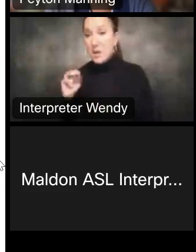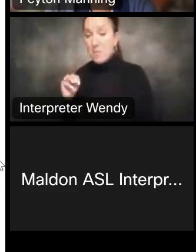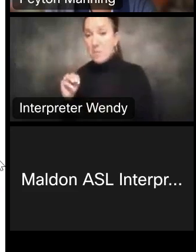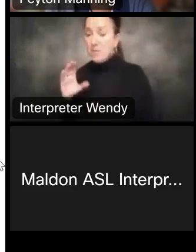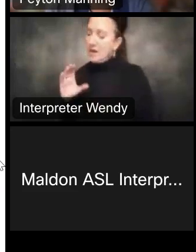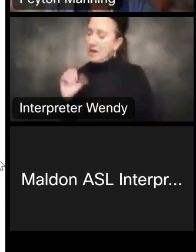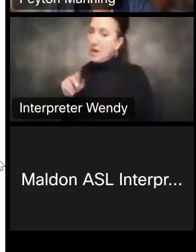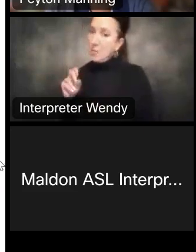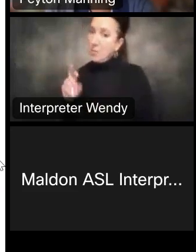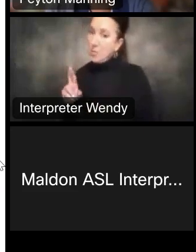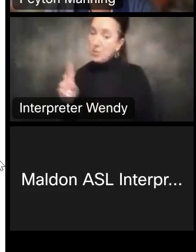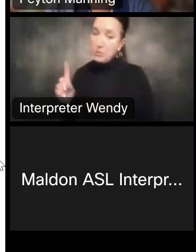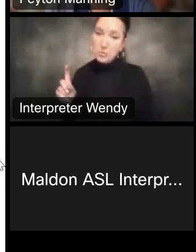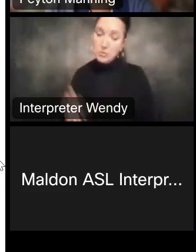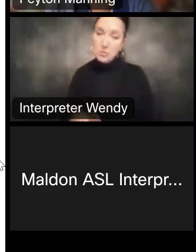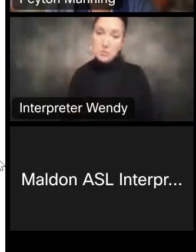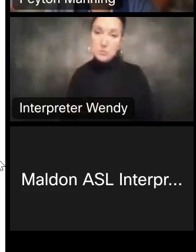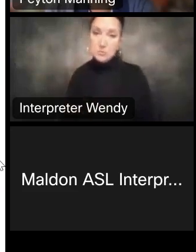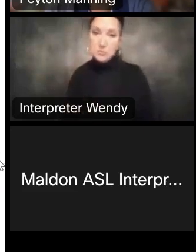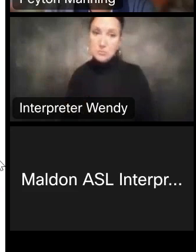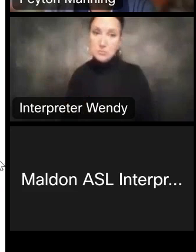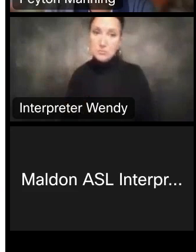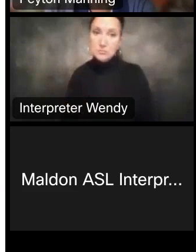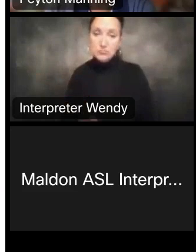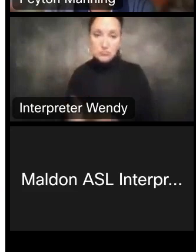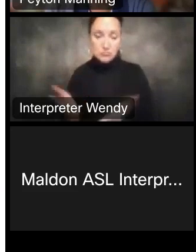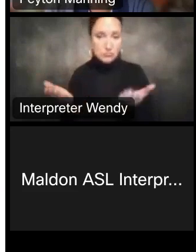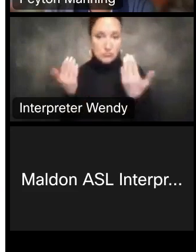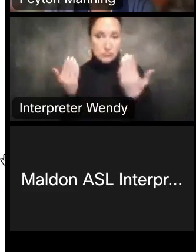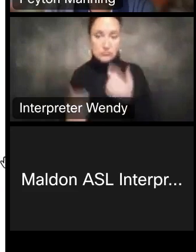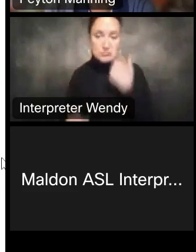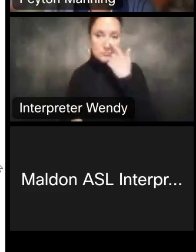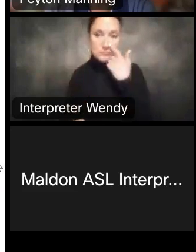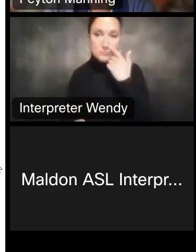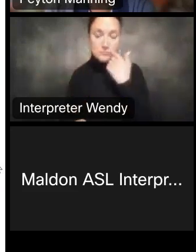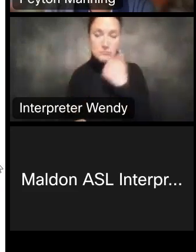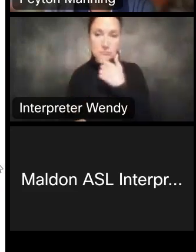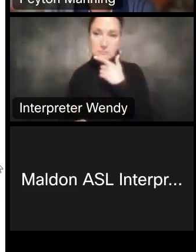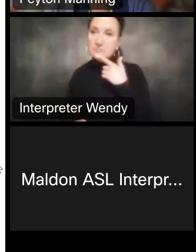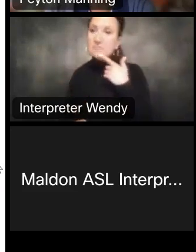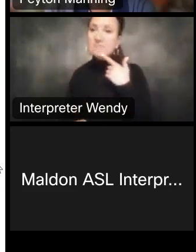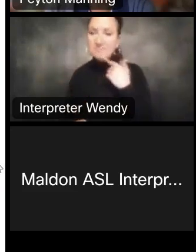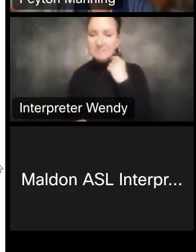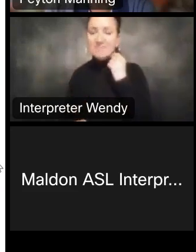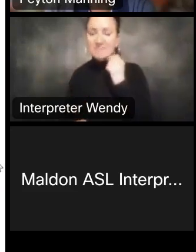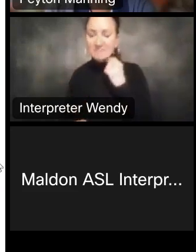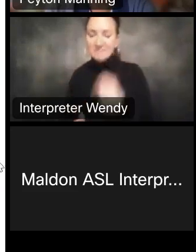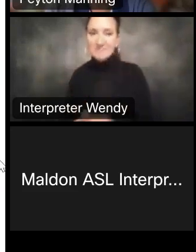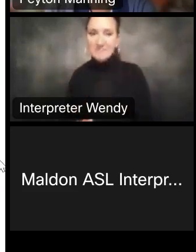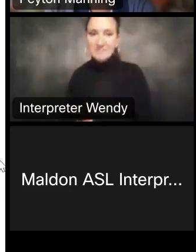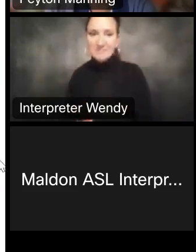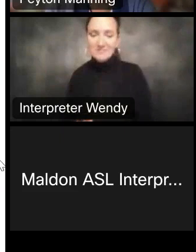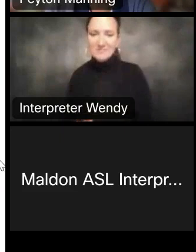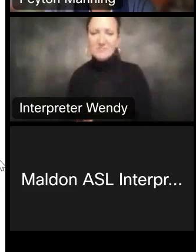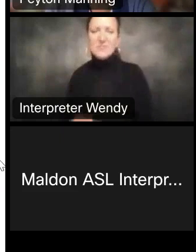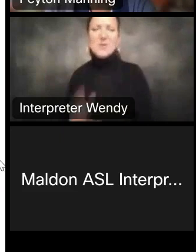to go ahead and unmute you. We should be able to hear you now. Can you hear me? Yes. To